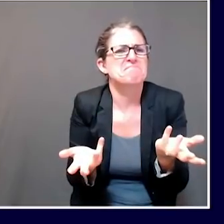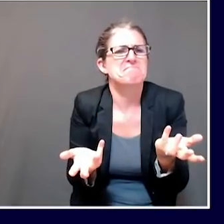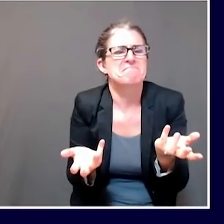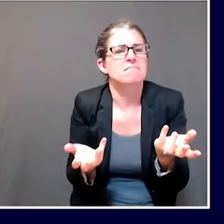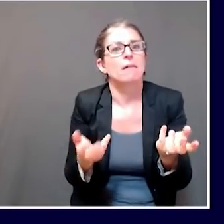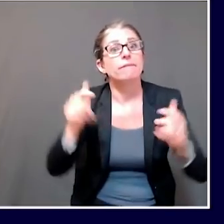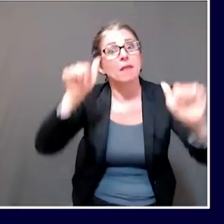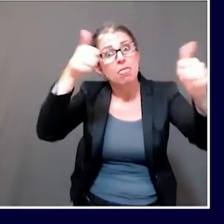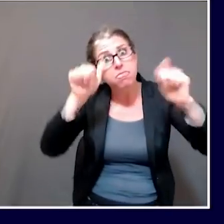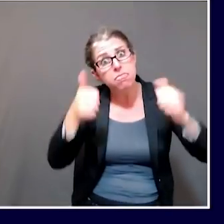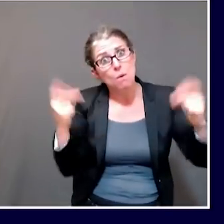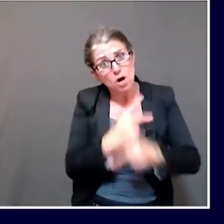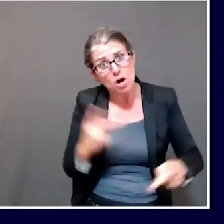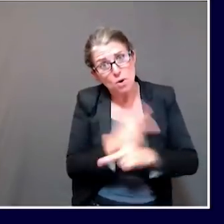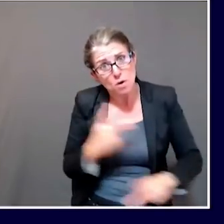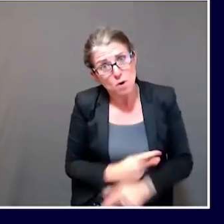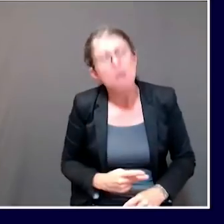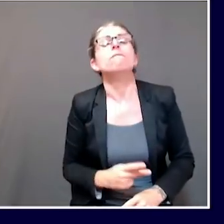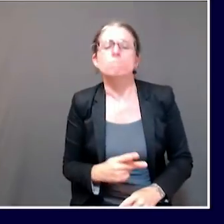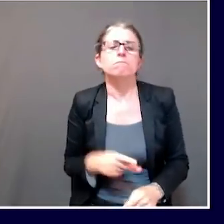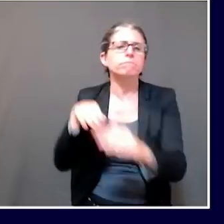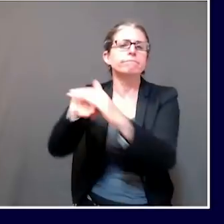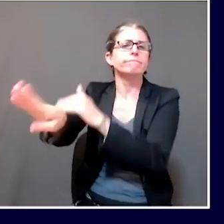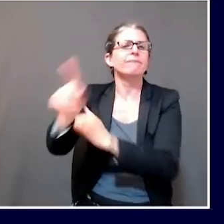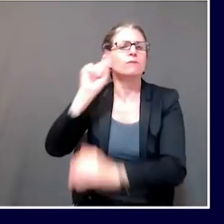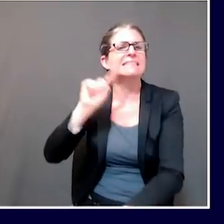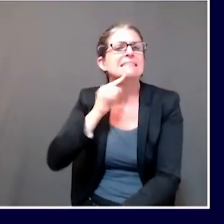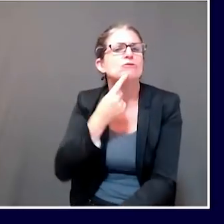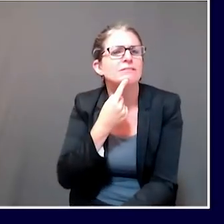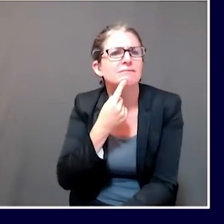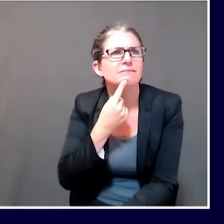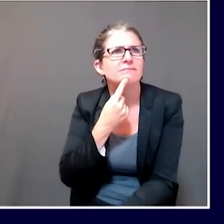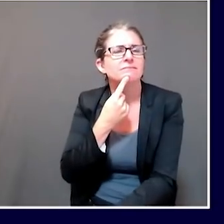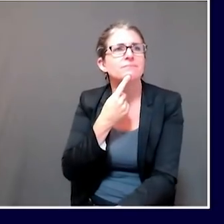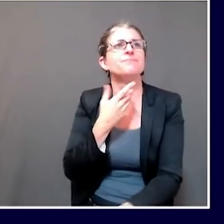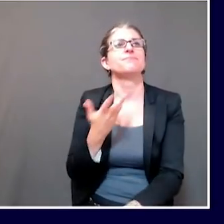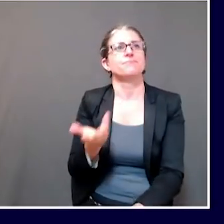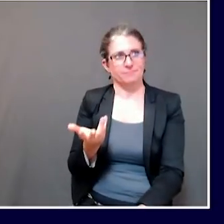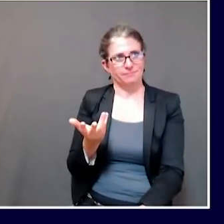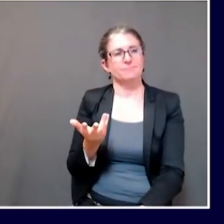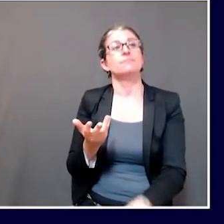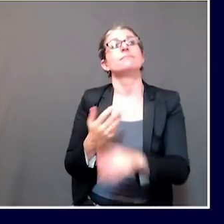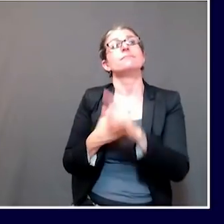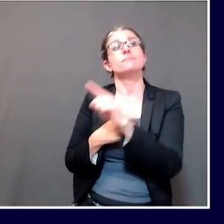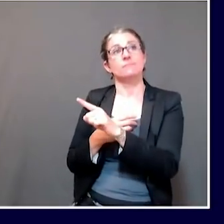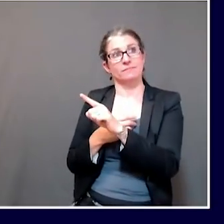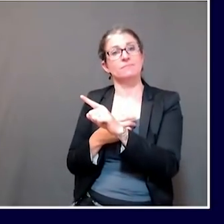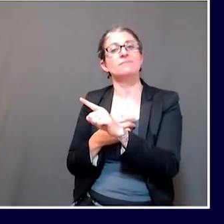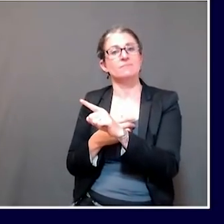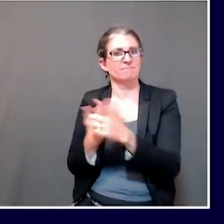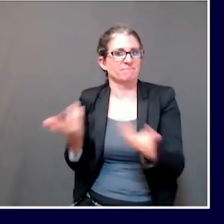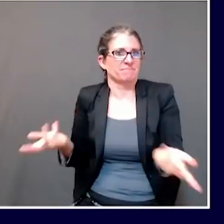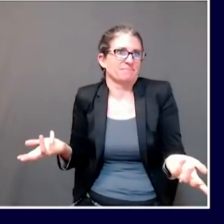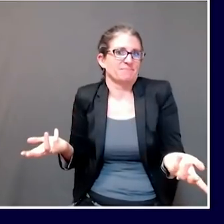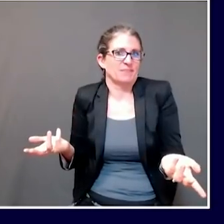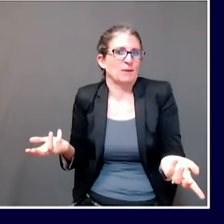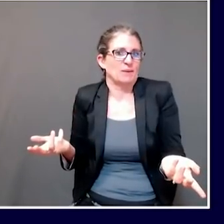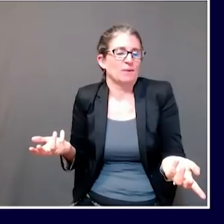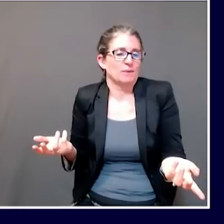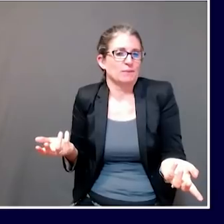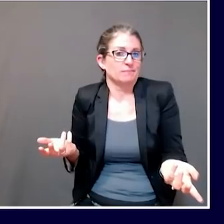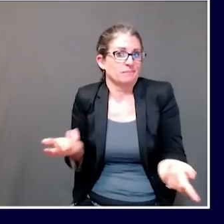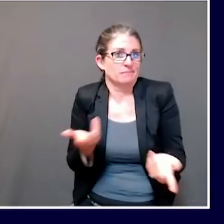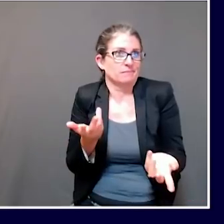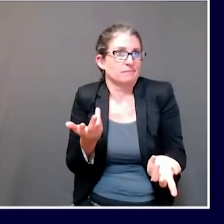be hospitalizations. I think one reason that hospitalization rates in Maine are generally low is that our